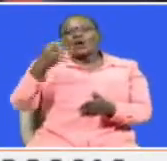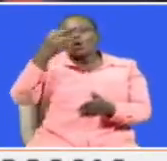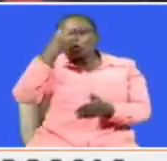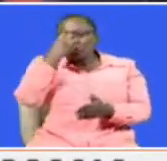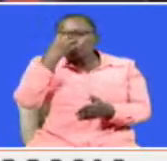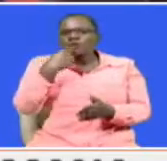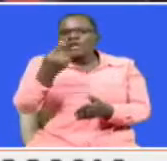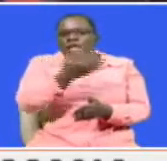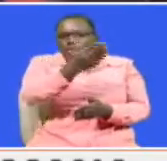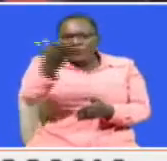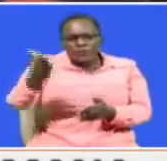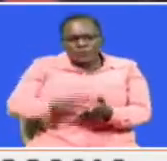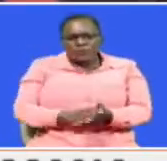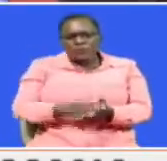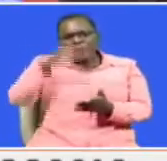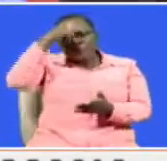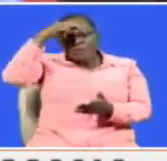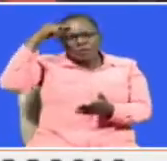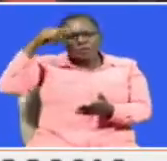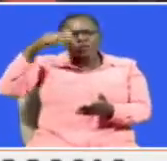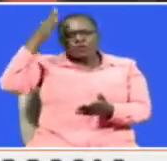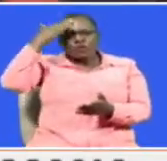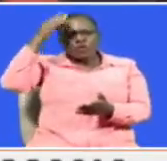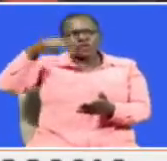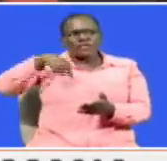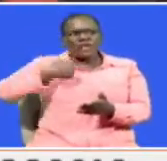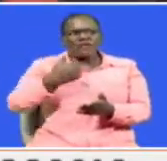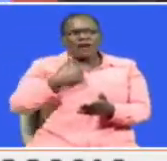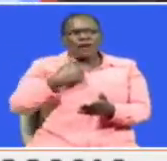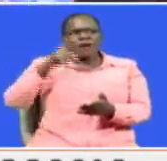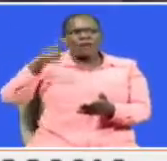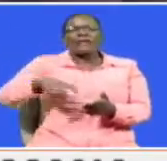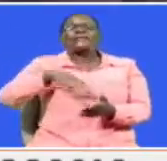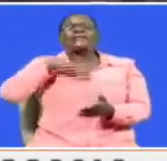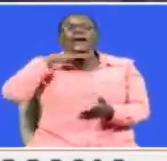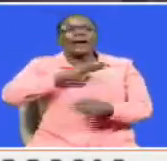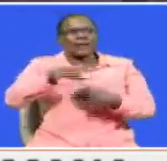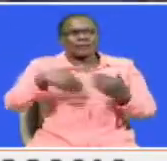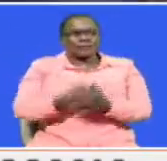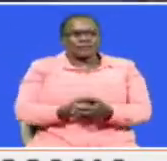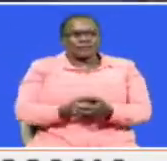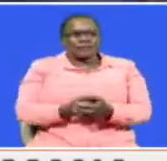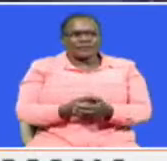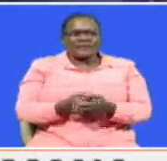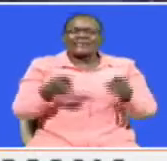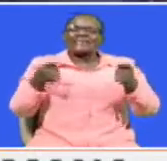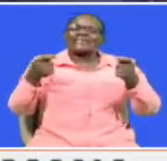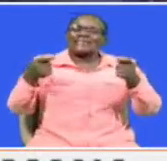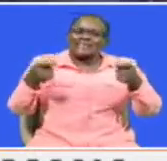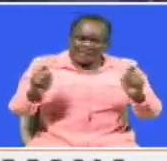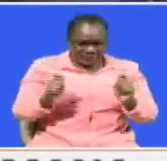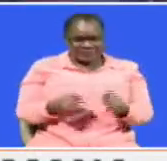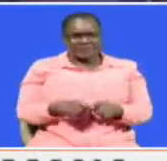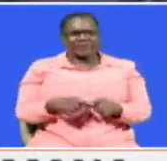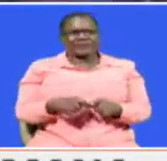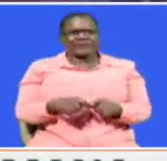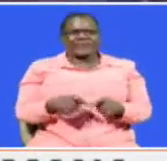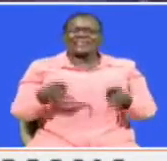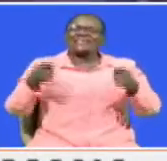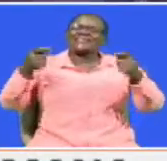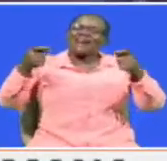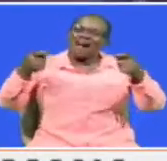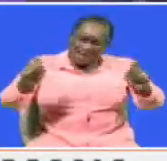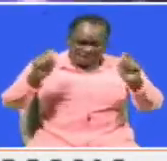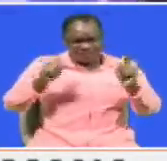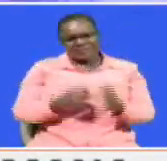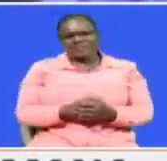are telling you that because we know that we all must die in the end. To attempt Ruto, if you